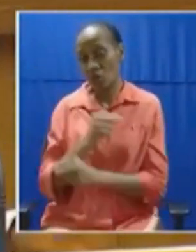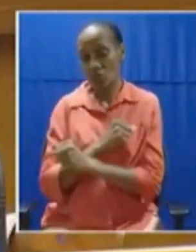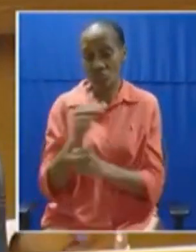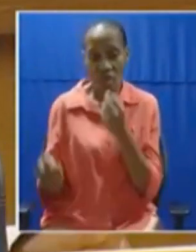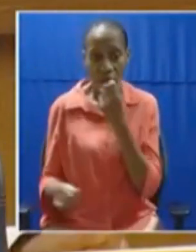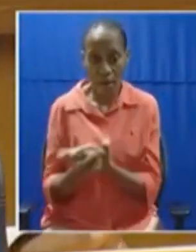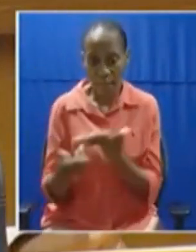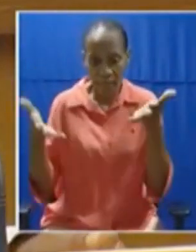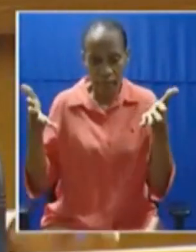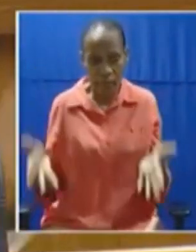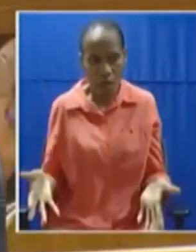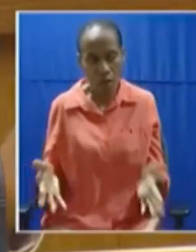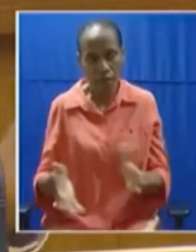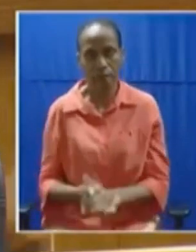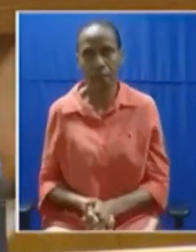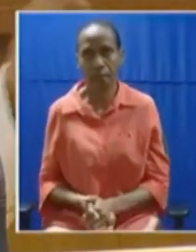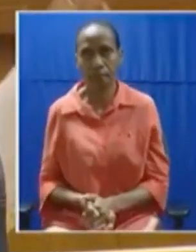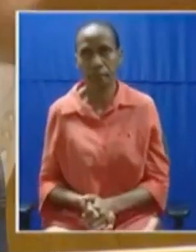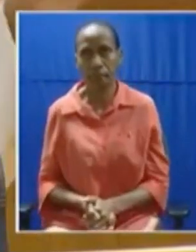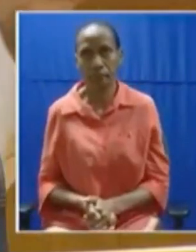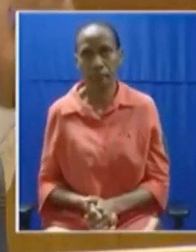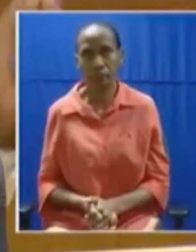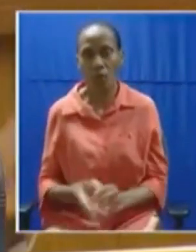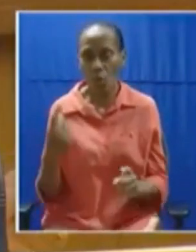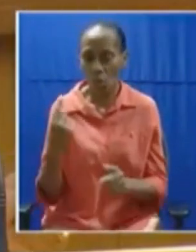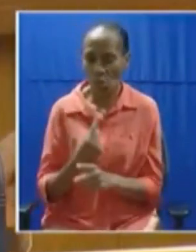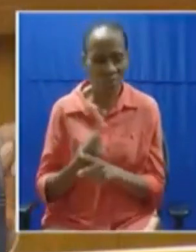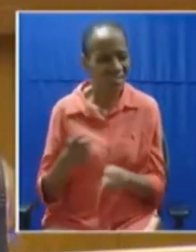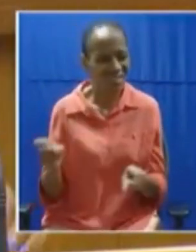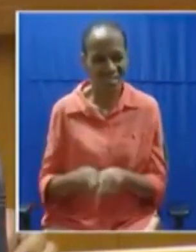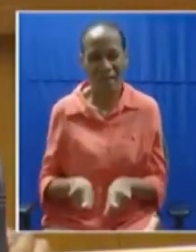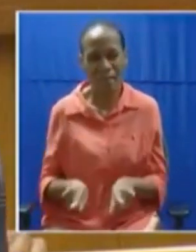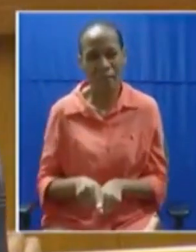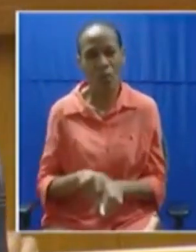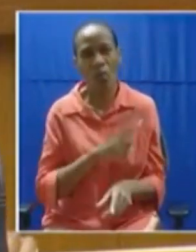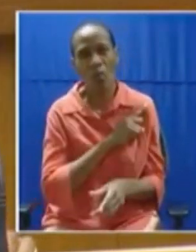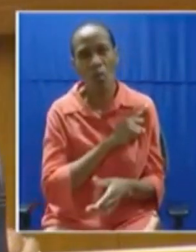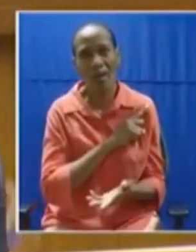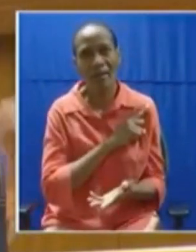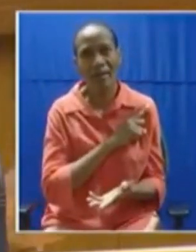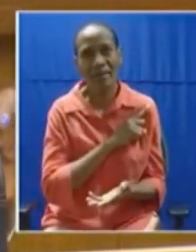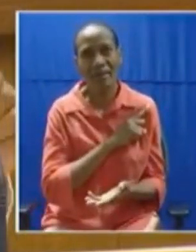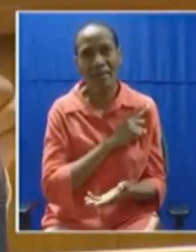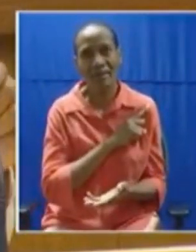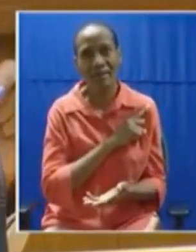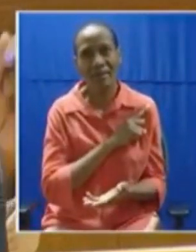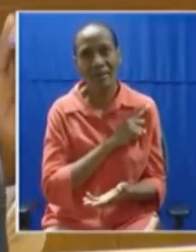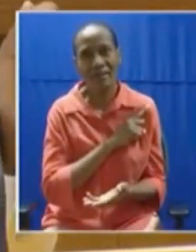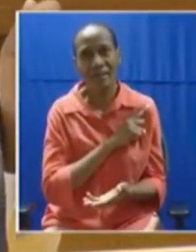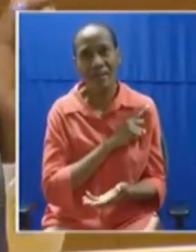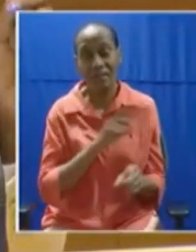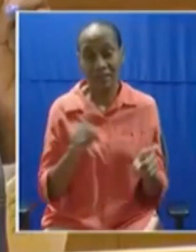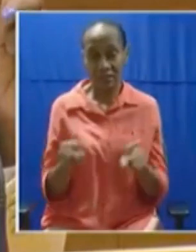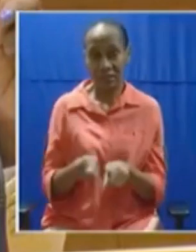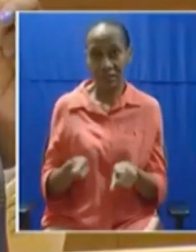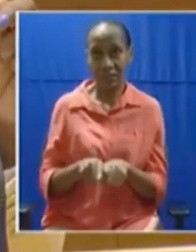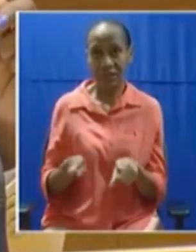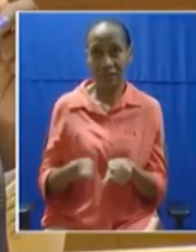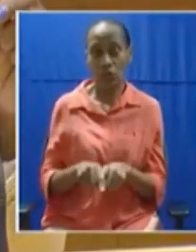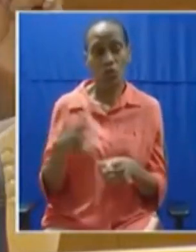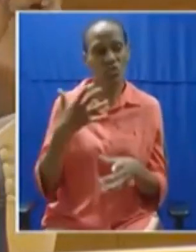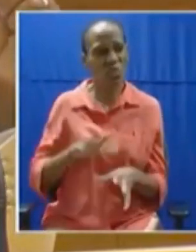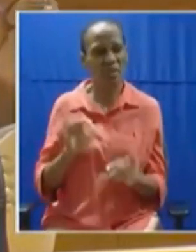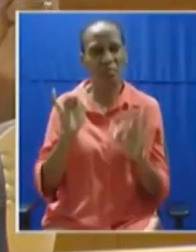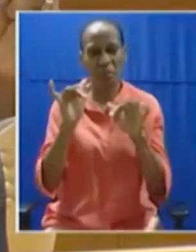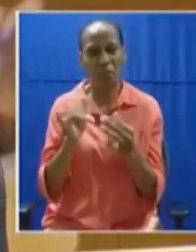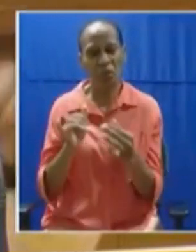now. And the reason was always one, to garner votes. Just like you're trying to garner votes